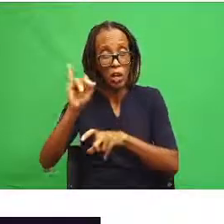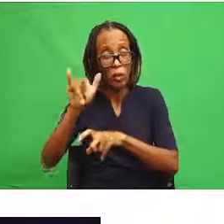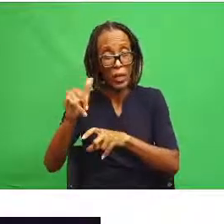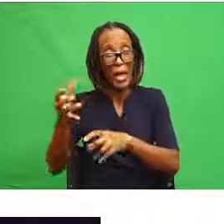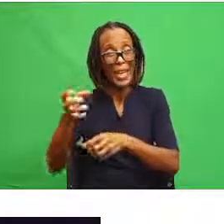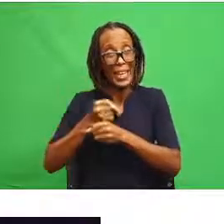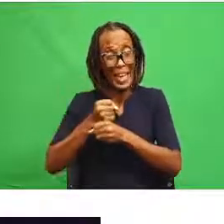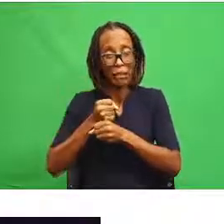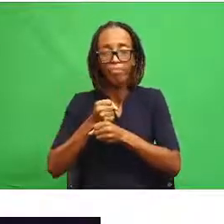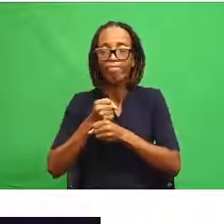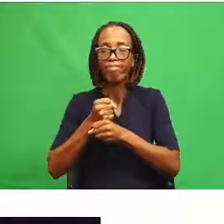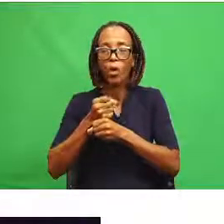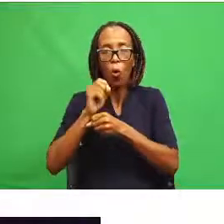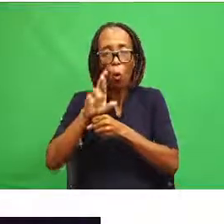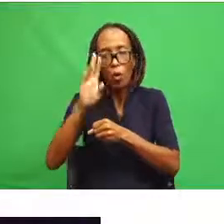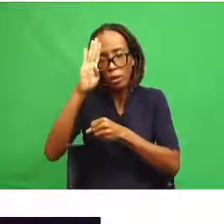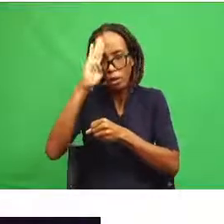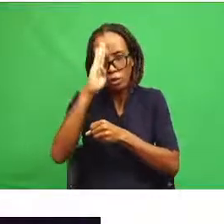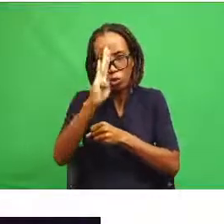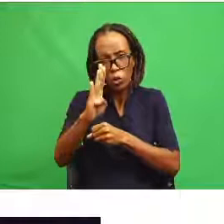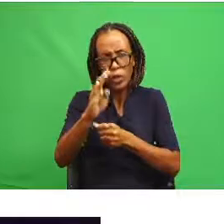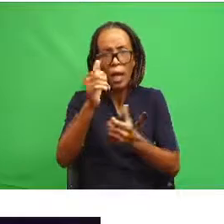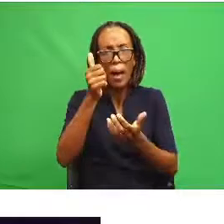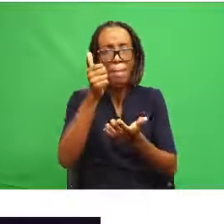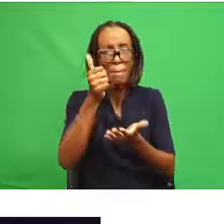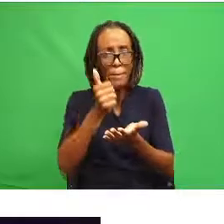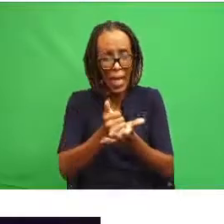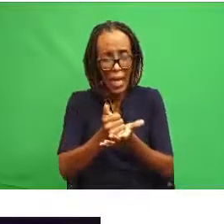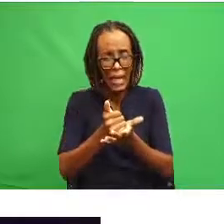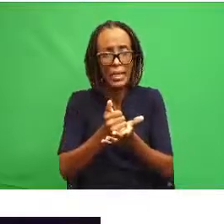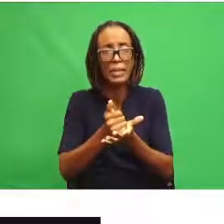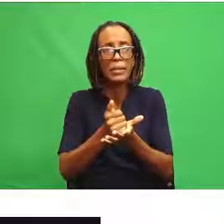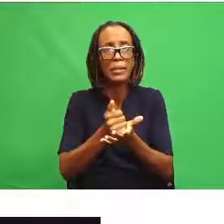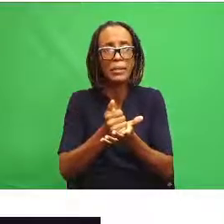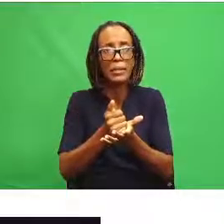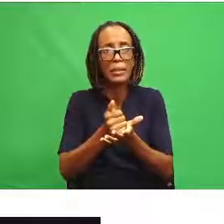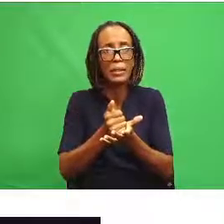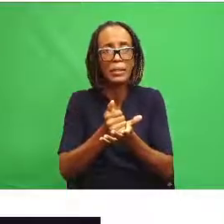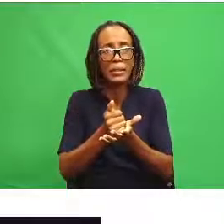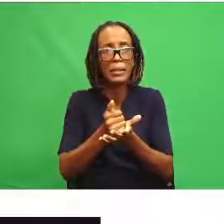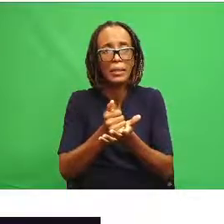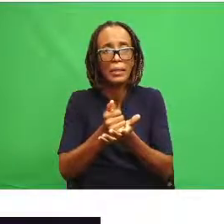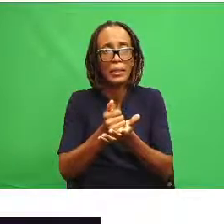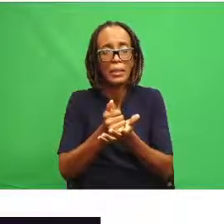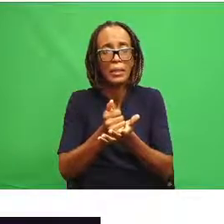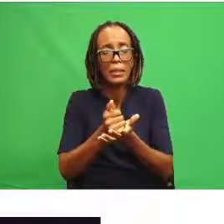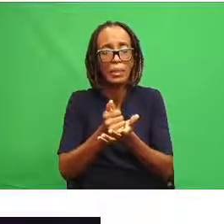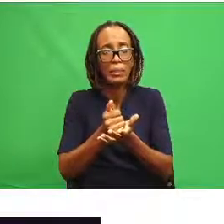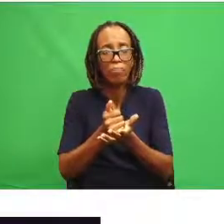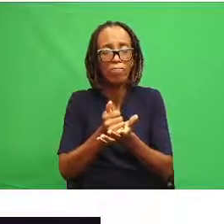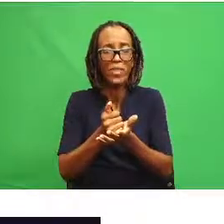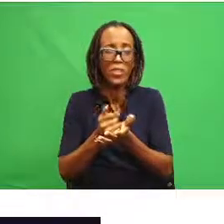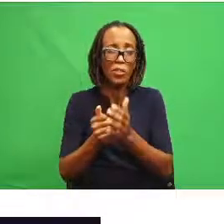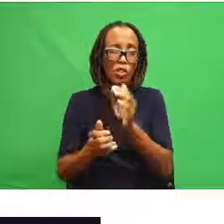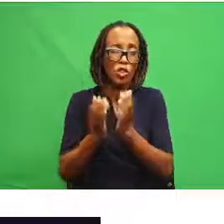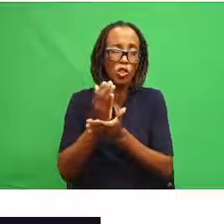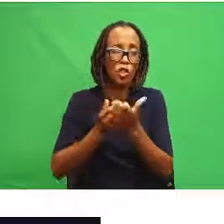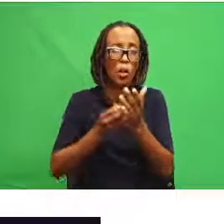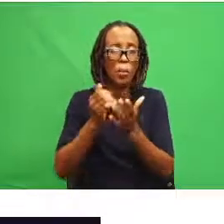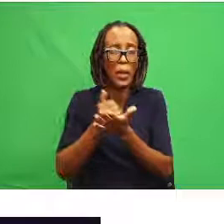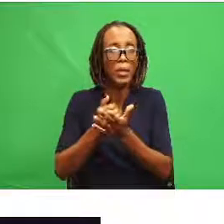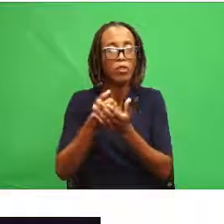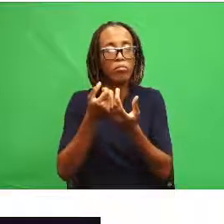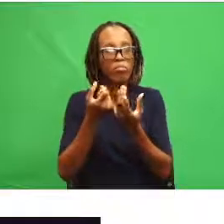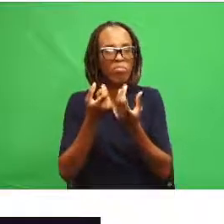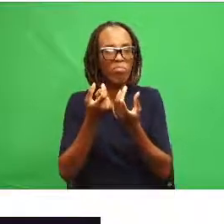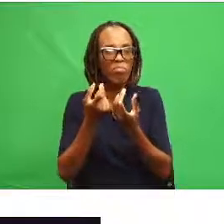goes directly to your bank account. The bank we have arrangement in place. For the most banks, we're still trying to smoothen that